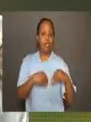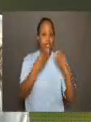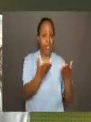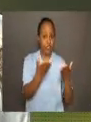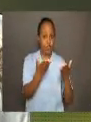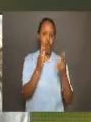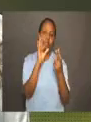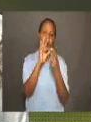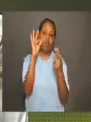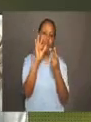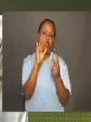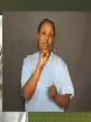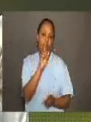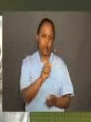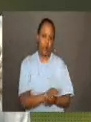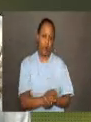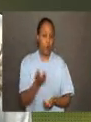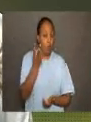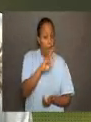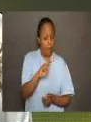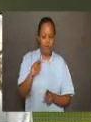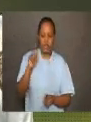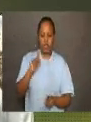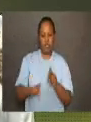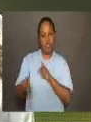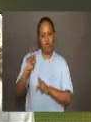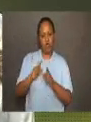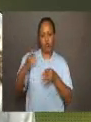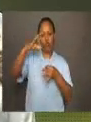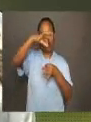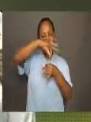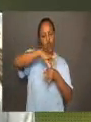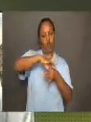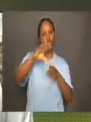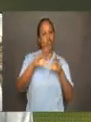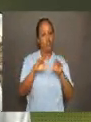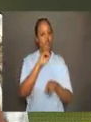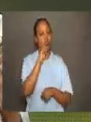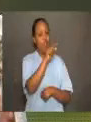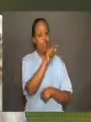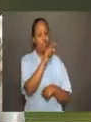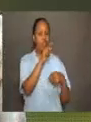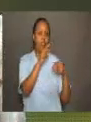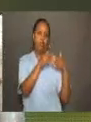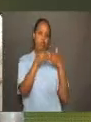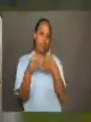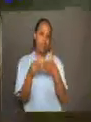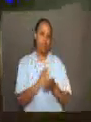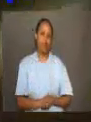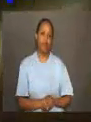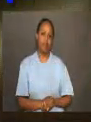the electorate or by the people who vote for that leader or for the political